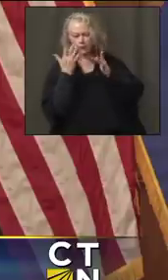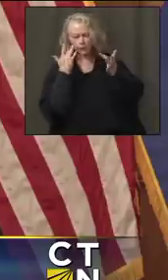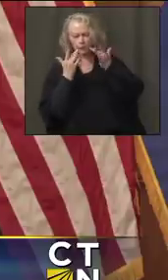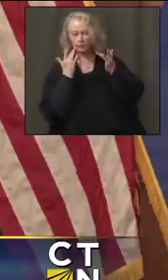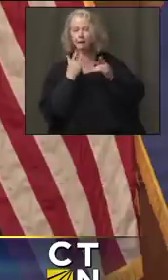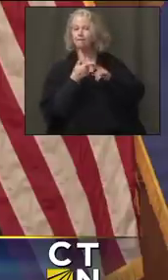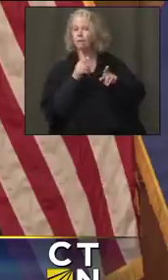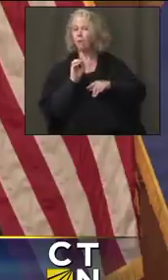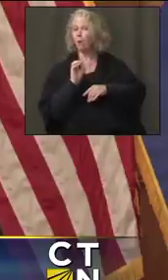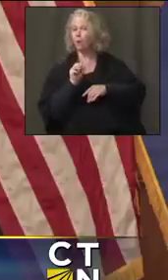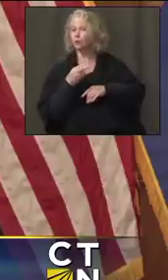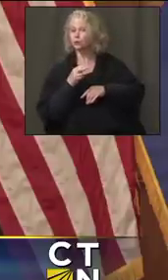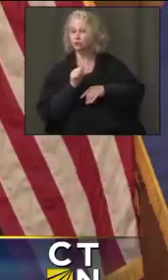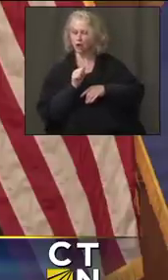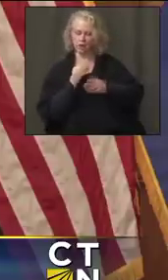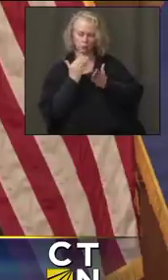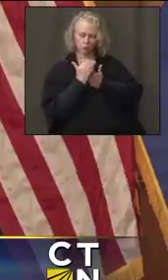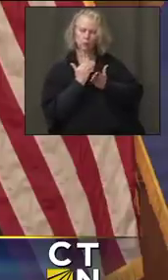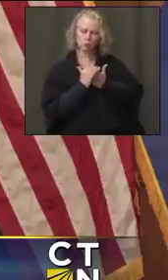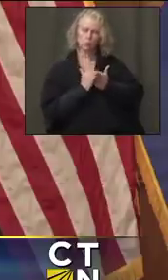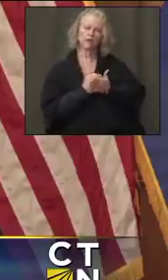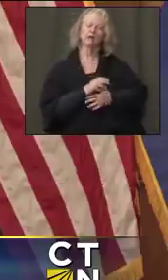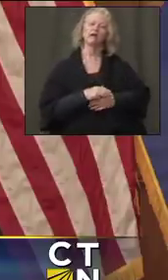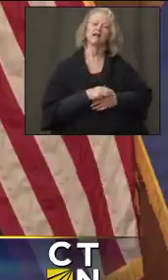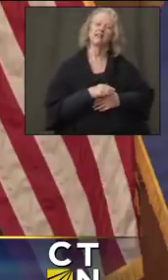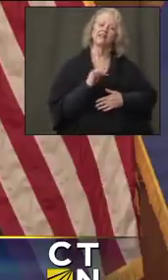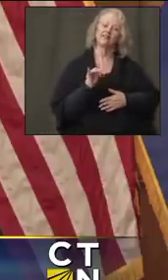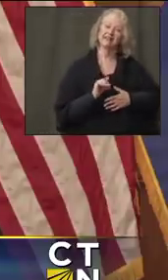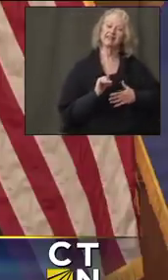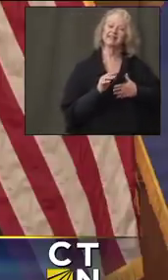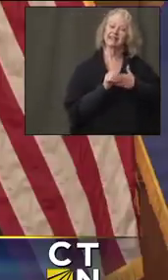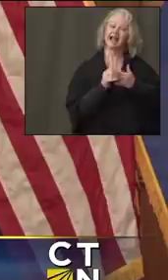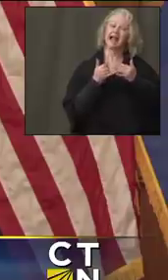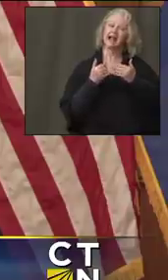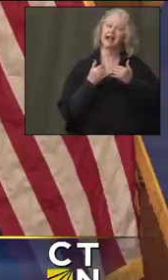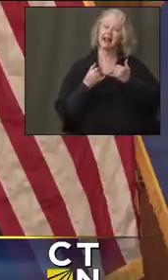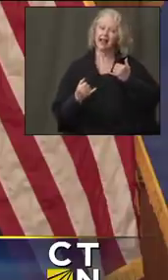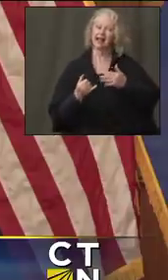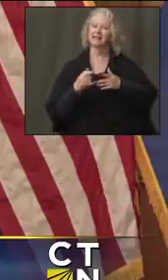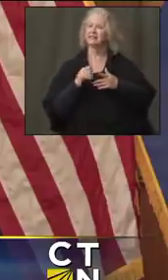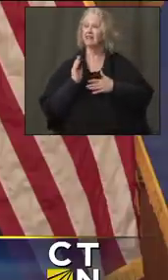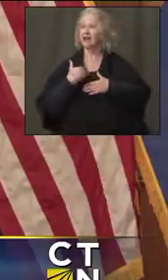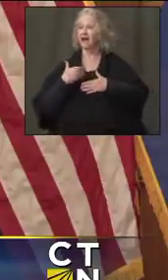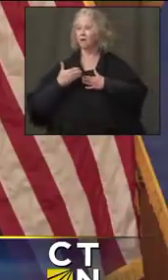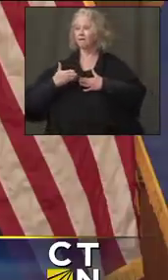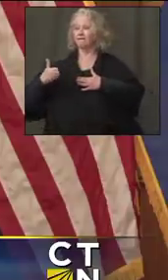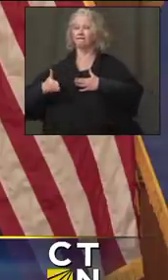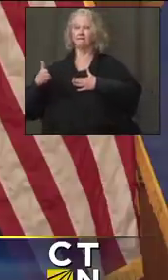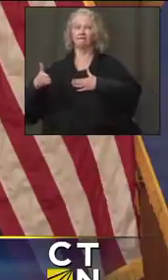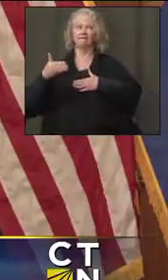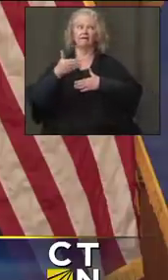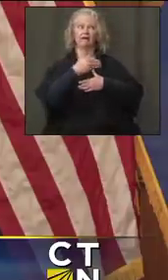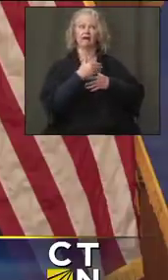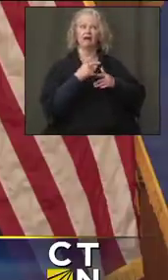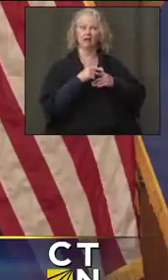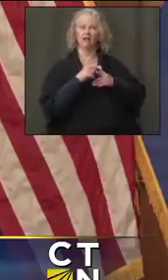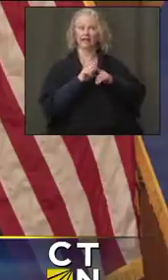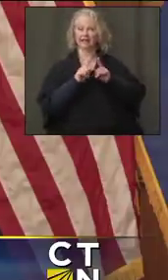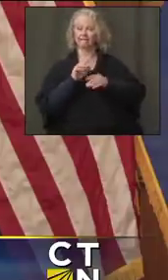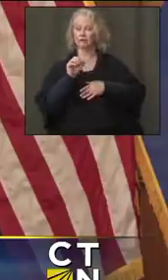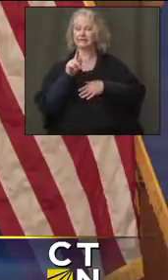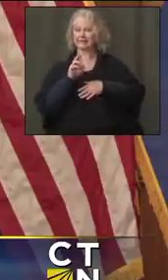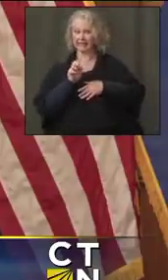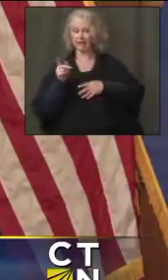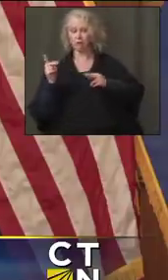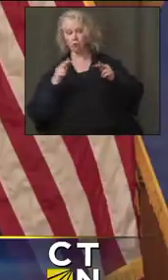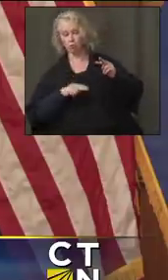side. And I may say these are guidelines that our fellow states around us have very much have looked at and